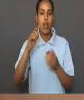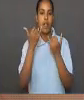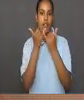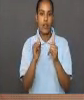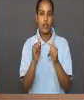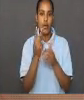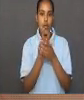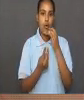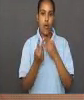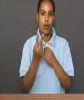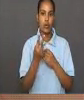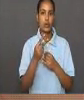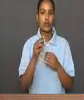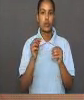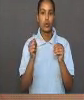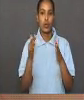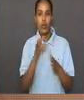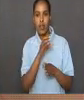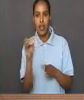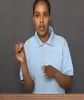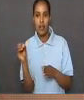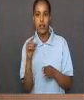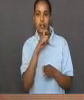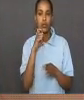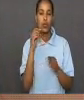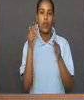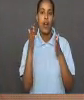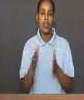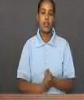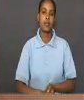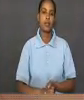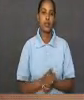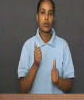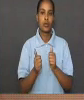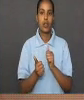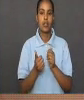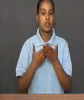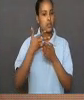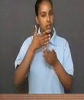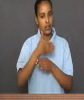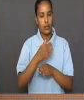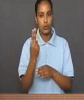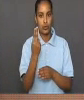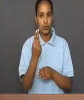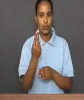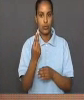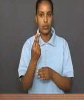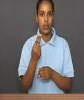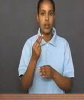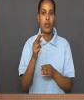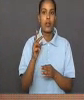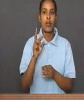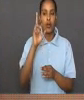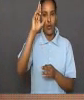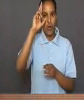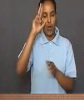mole fractions of both solute and solvent, which can then be used